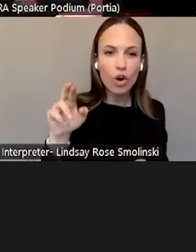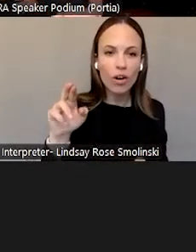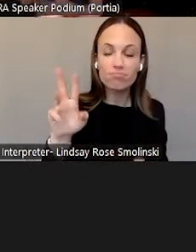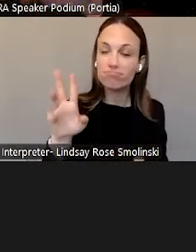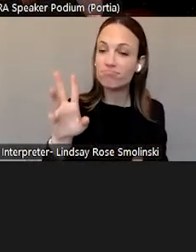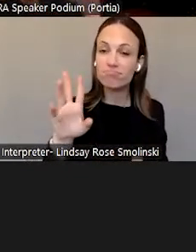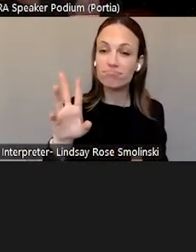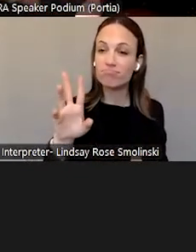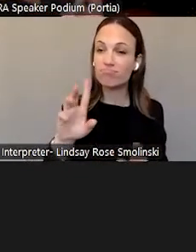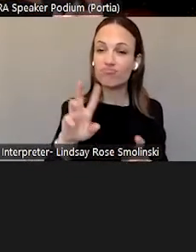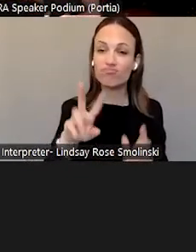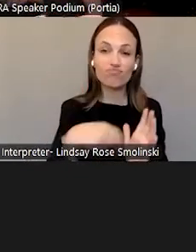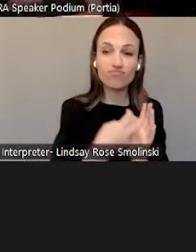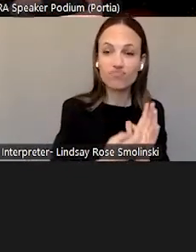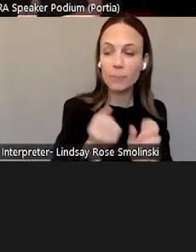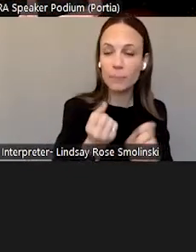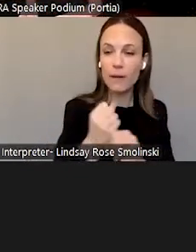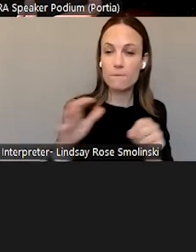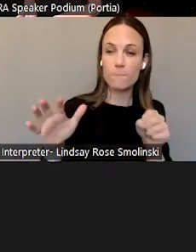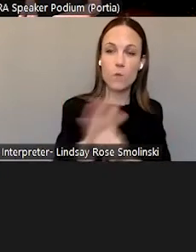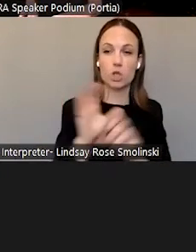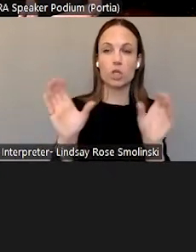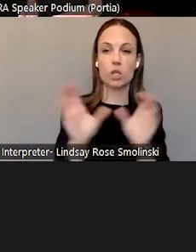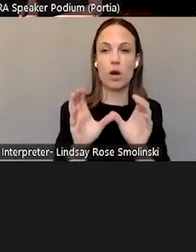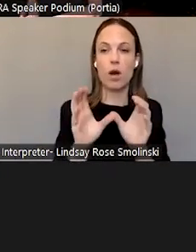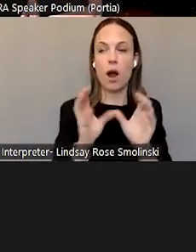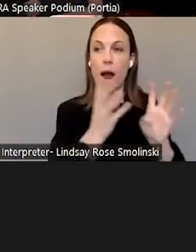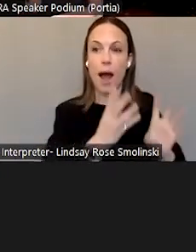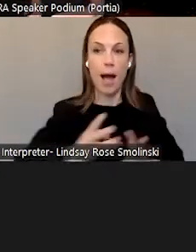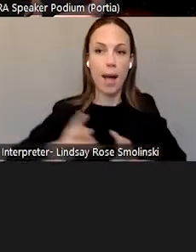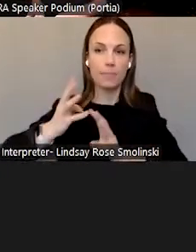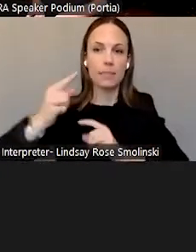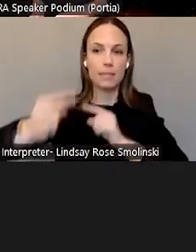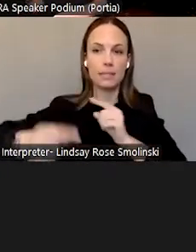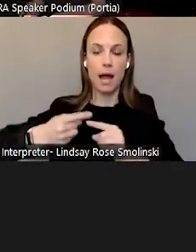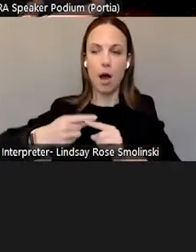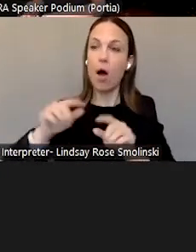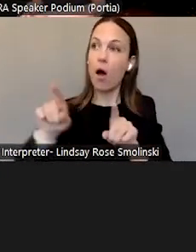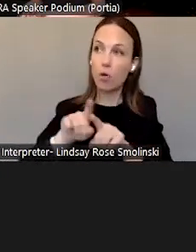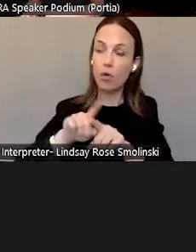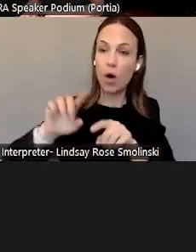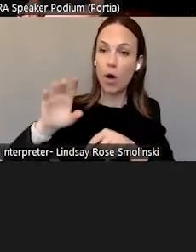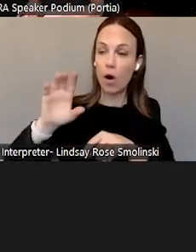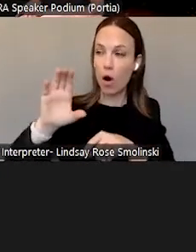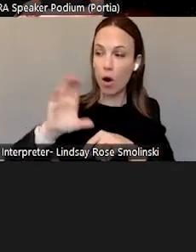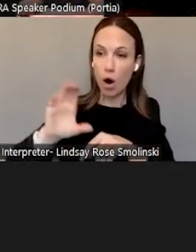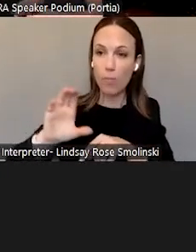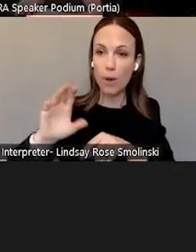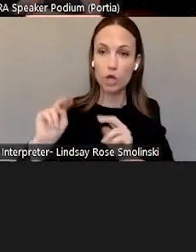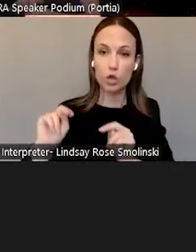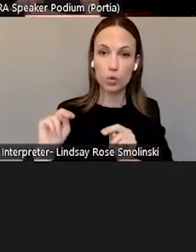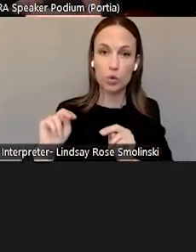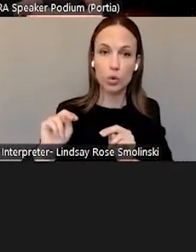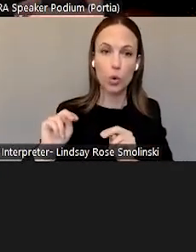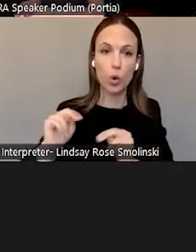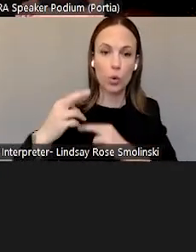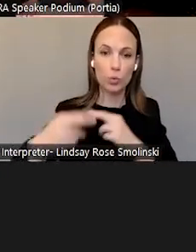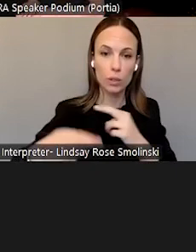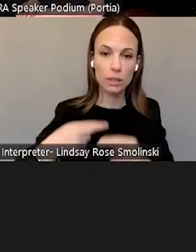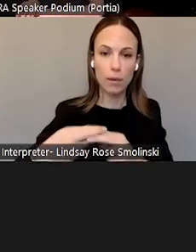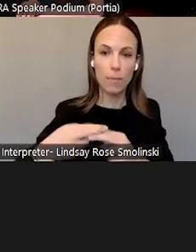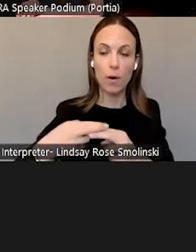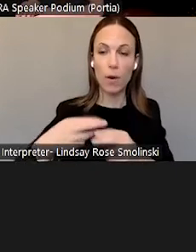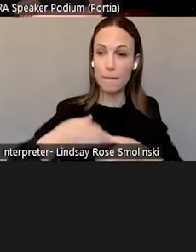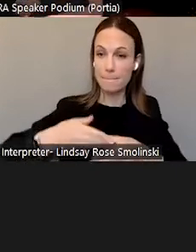into creating a fully certified upcycled product that's also carbon neutral, 100% recyclable pouch, and plant-based.